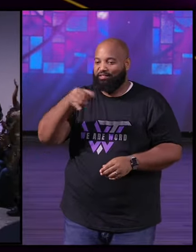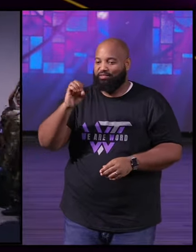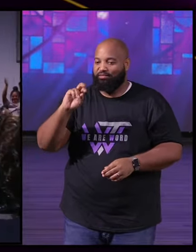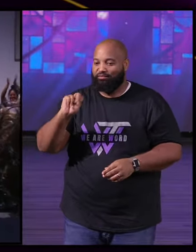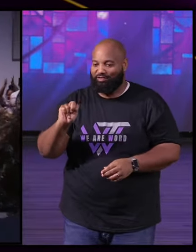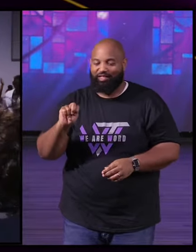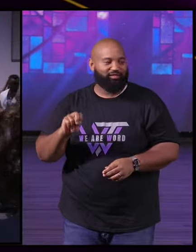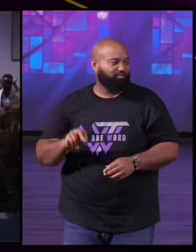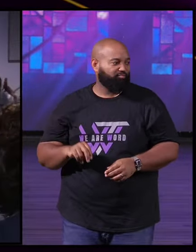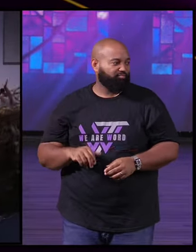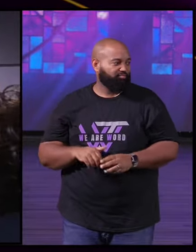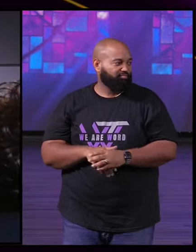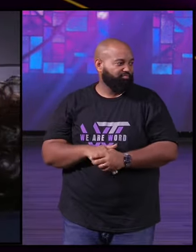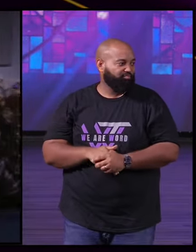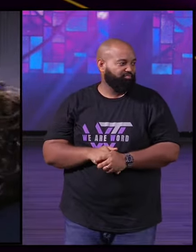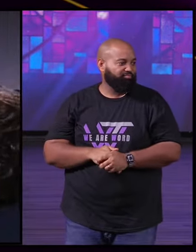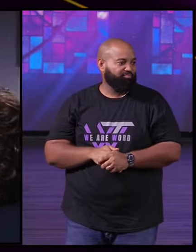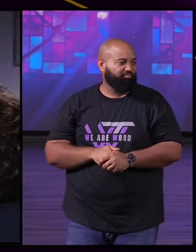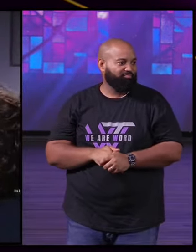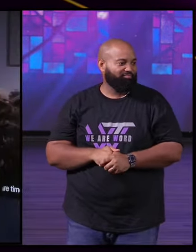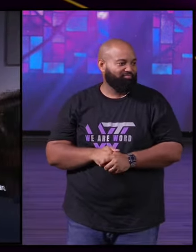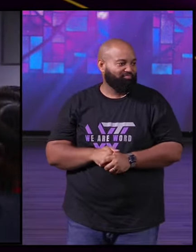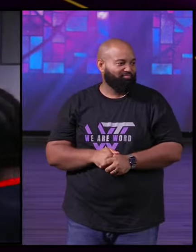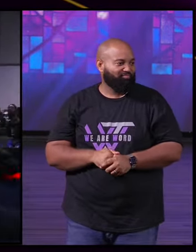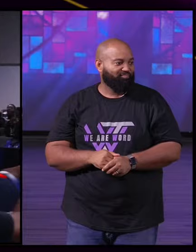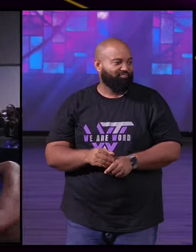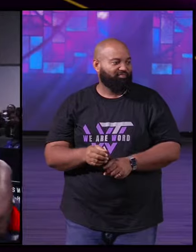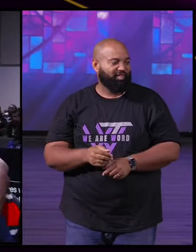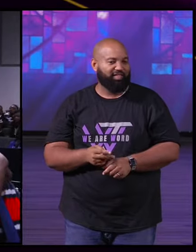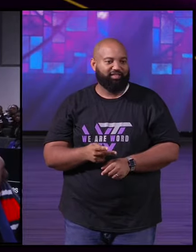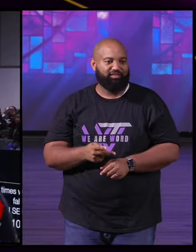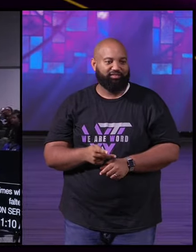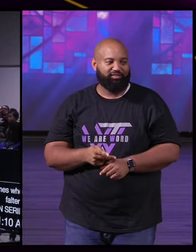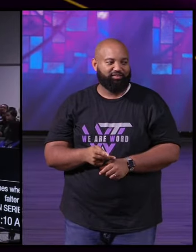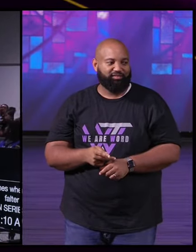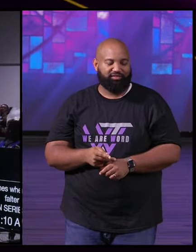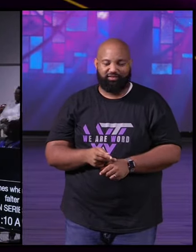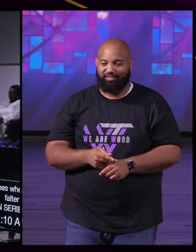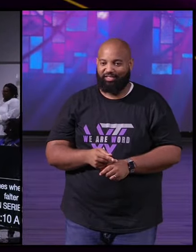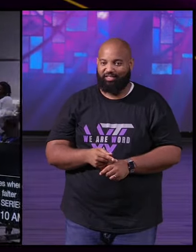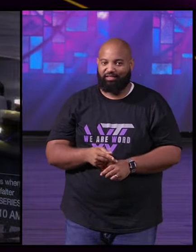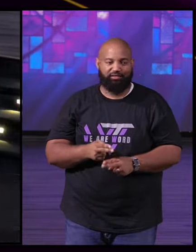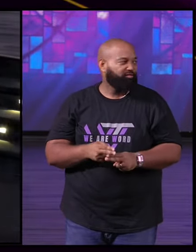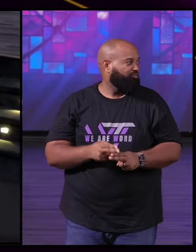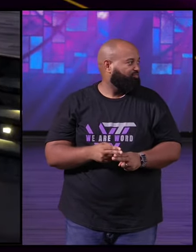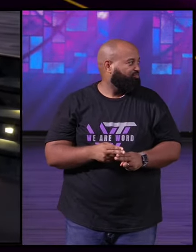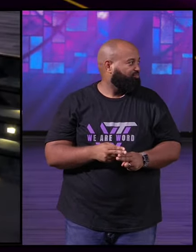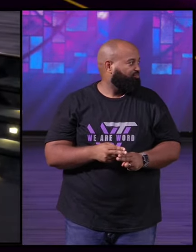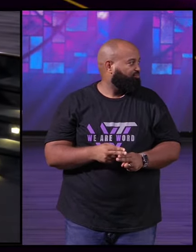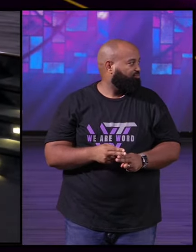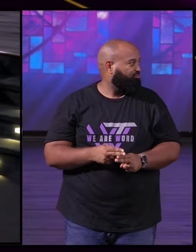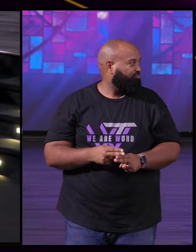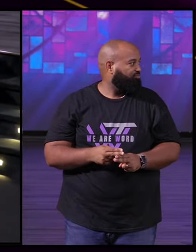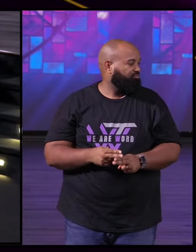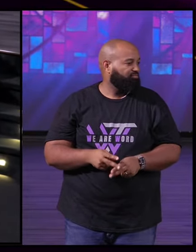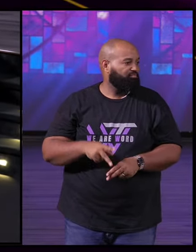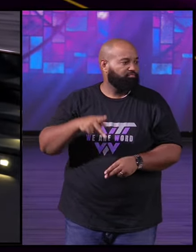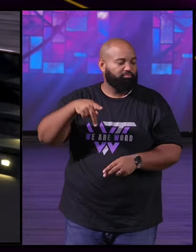to take him, Tristan? Go ahead with Tristan. Hey, baby, come on here. Tell me who you are. What is it?